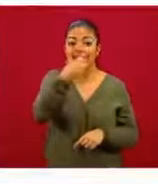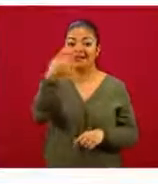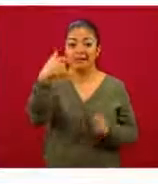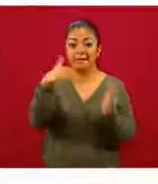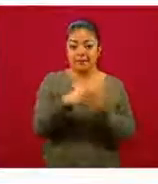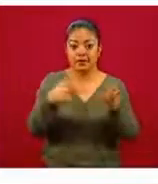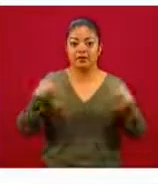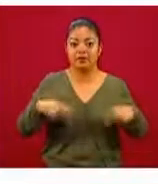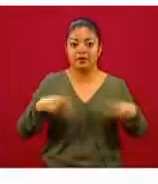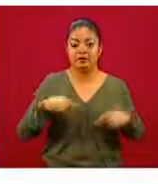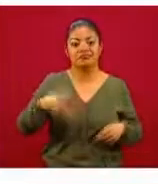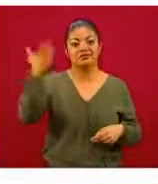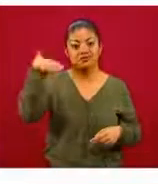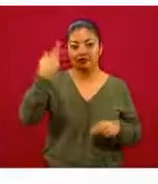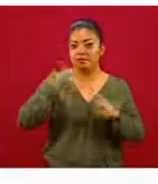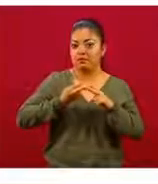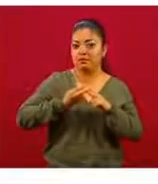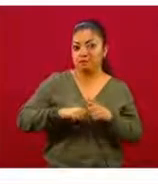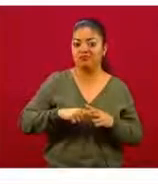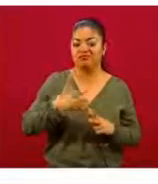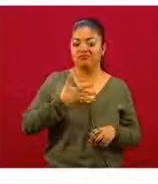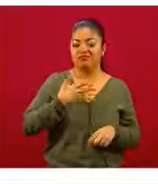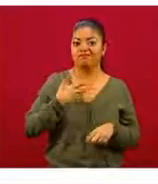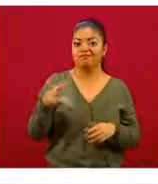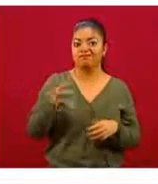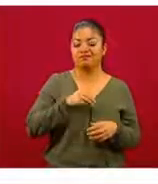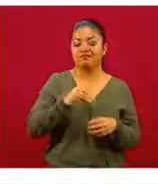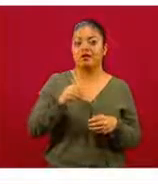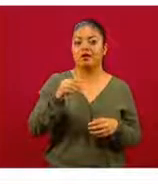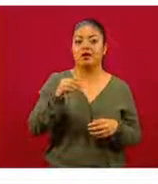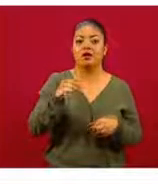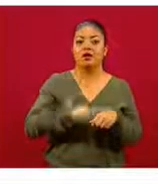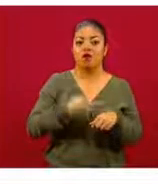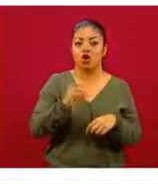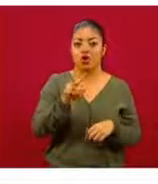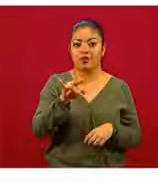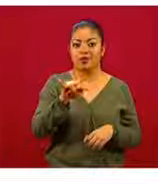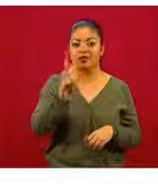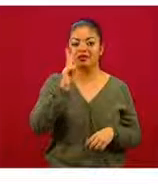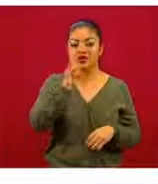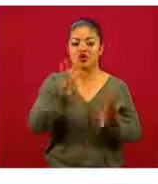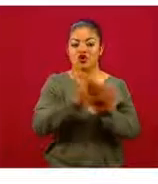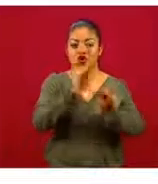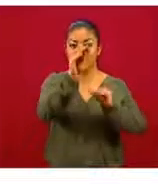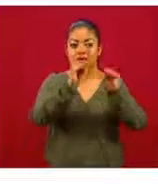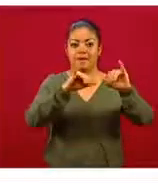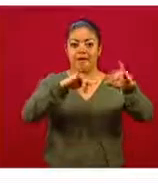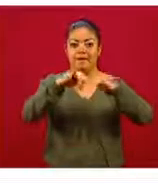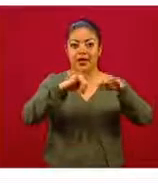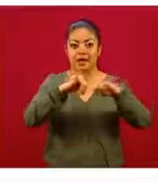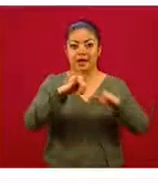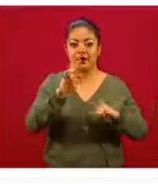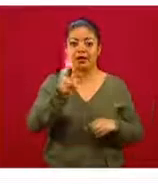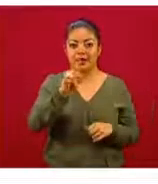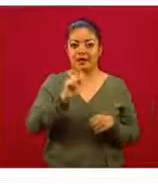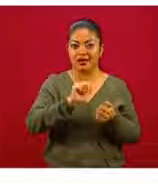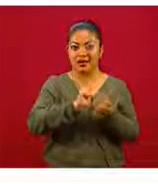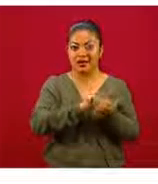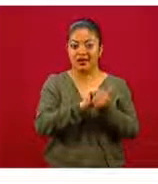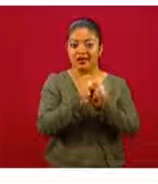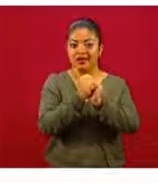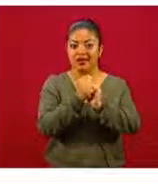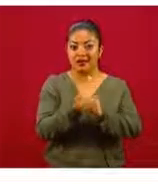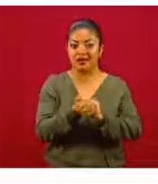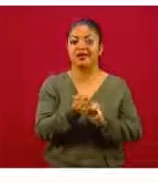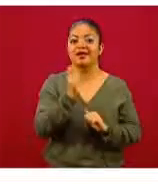46.6% per 100,000 inhabitants. These are people who at some point have had COVID since the beginning of the pandemic.